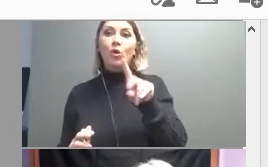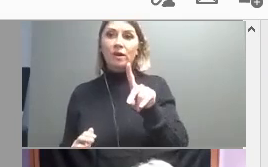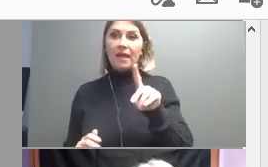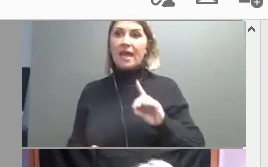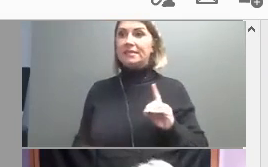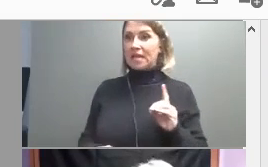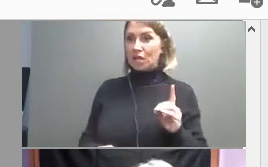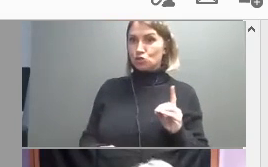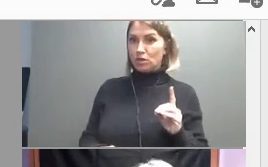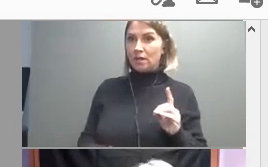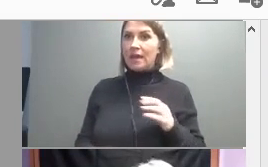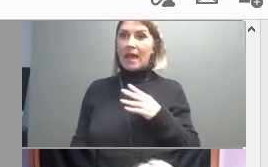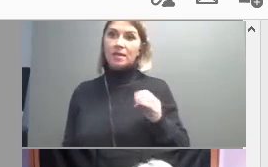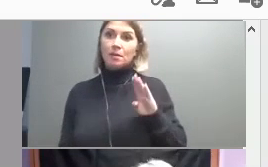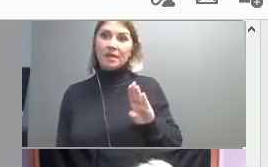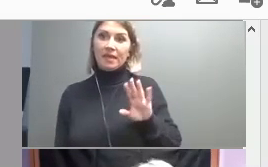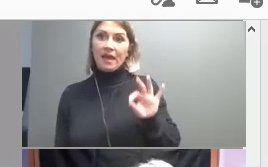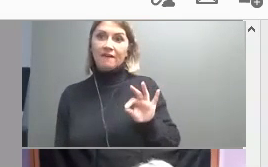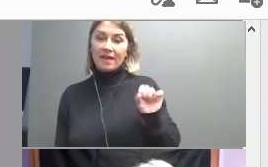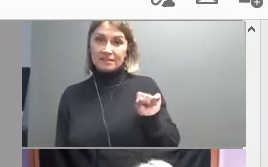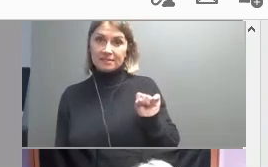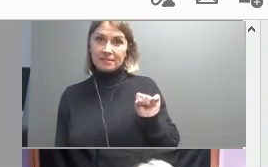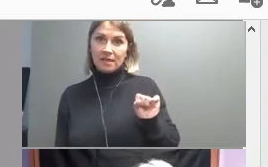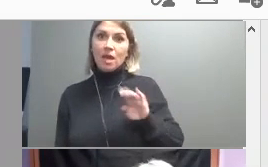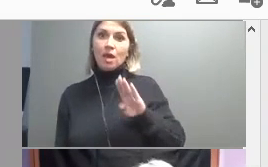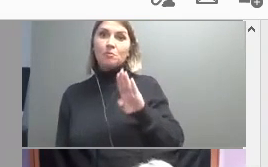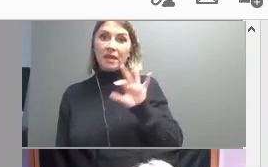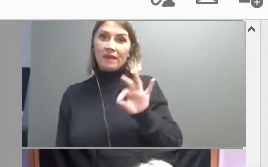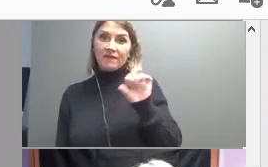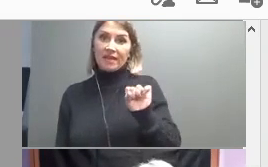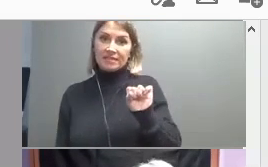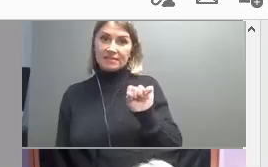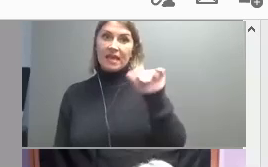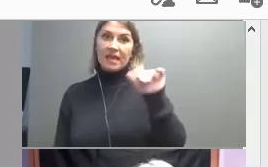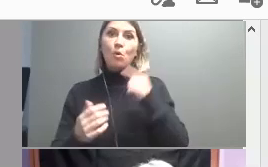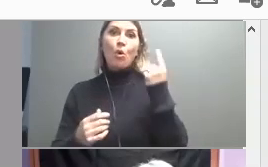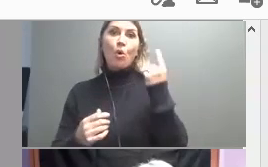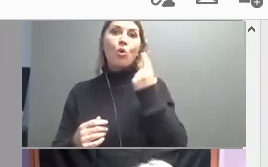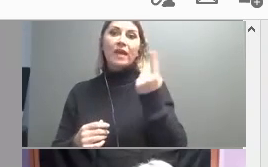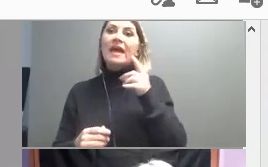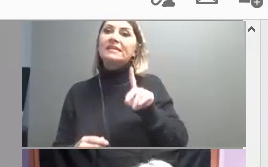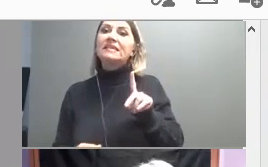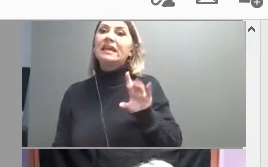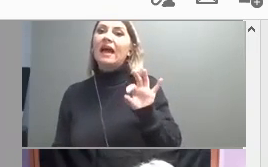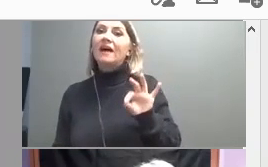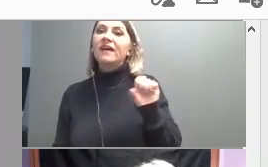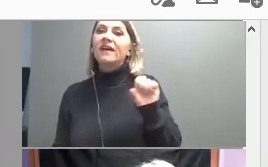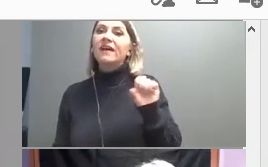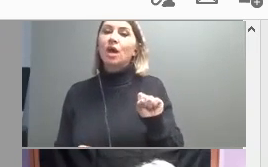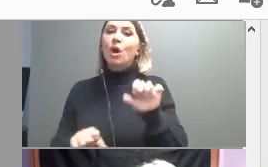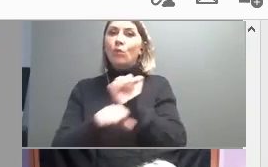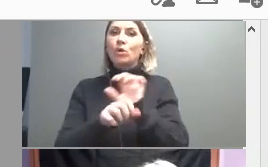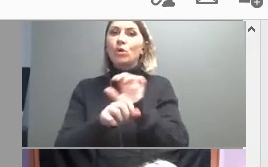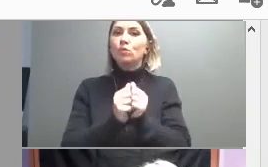BFS algorithm. So BFS algorithm and DFS algorithm only works for graphs with unit edges, because